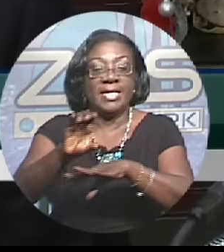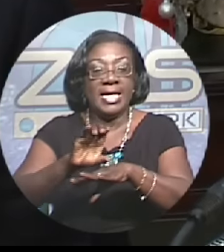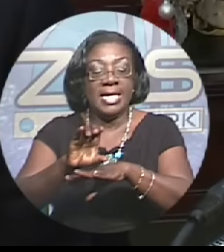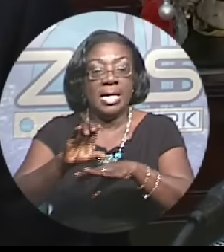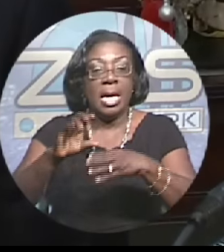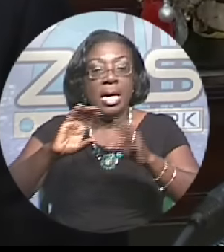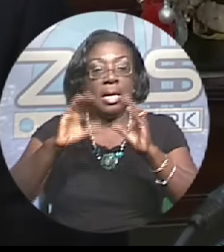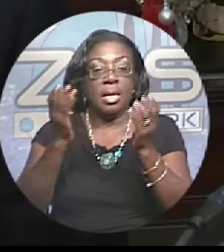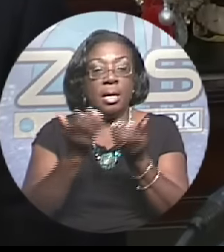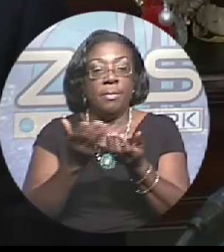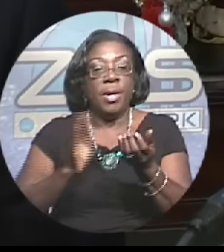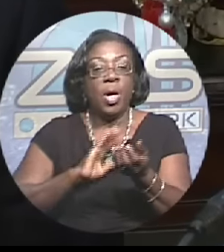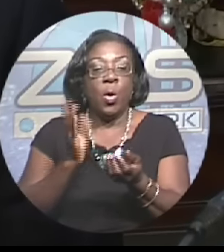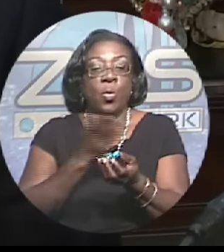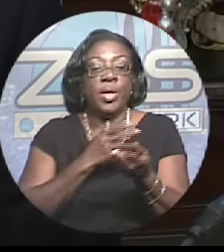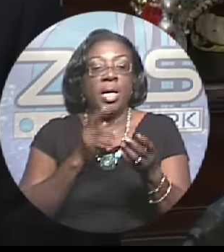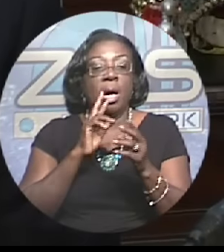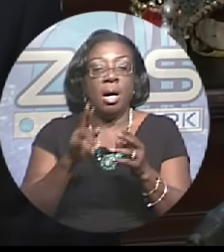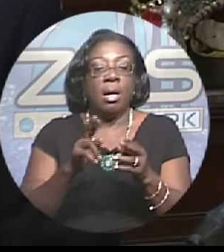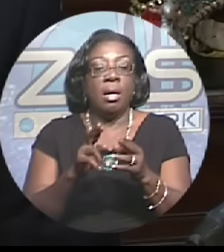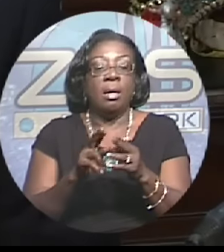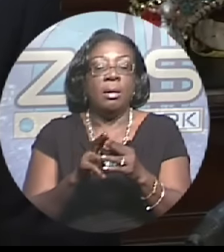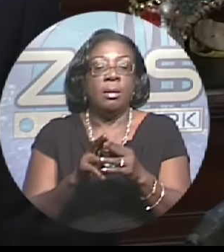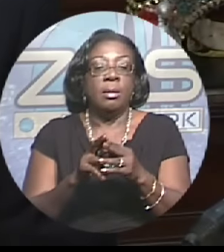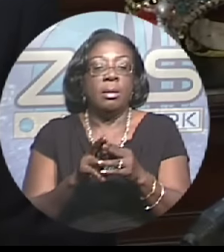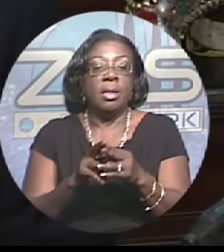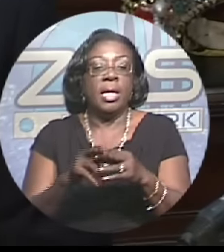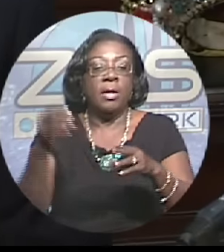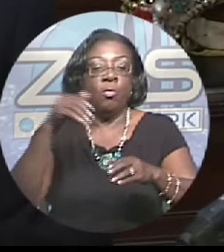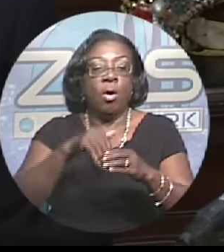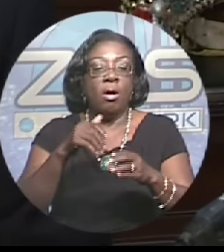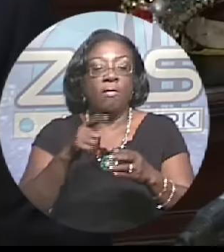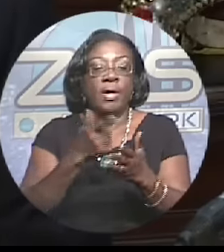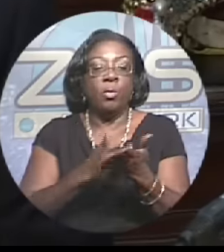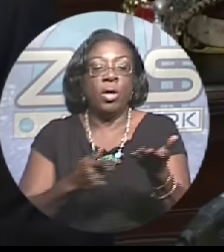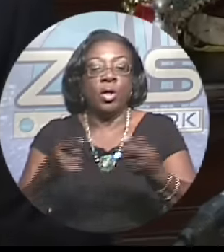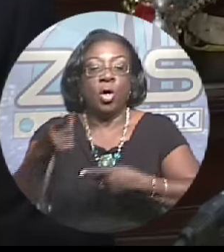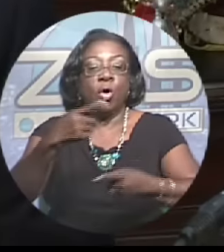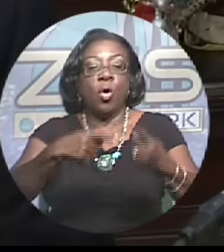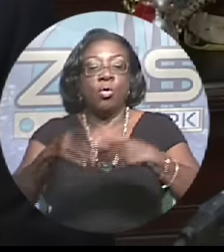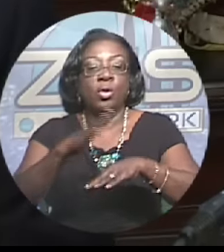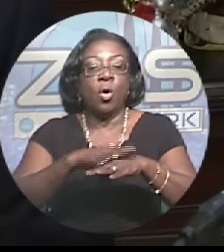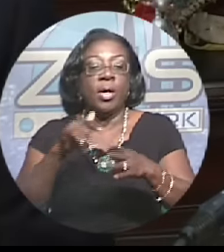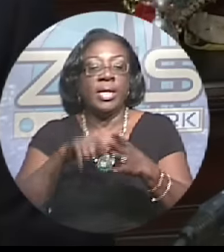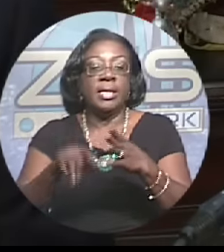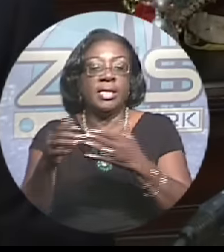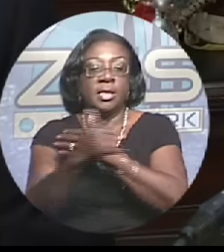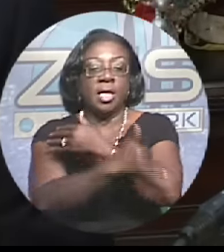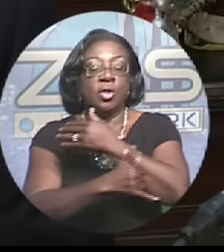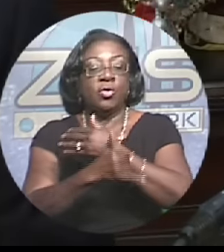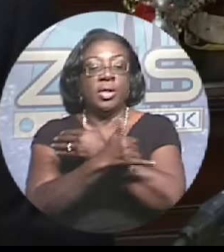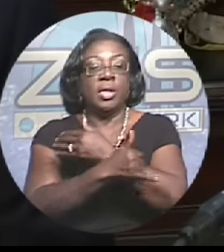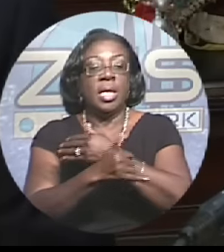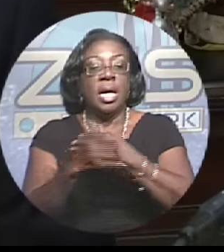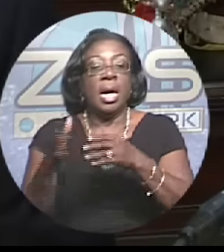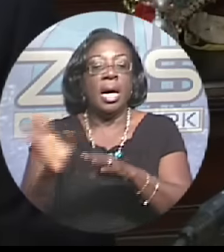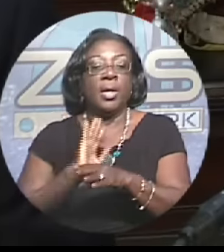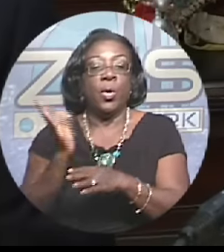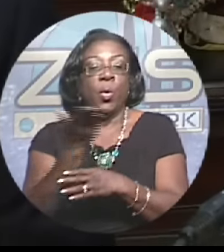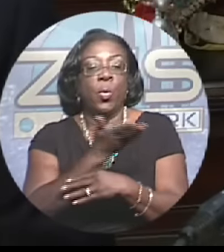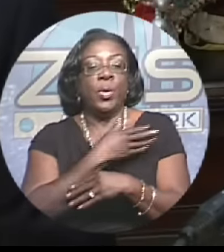as a membership obviously are intricately involved in what goes on here in this country. And of course,